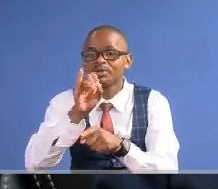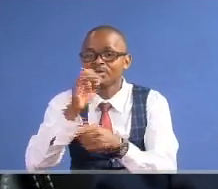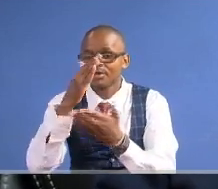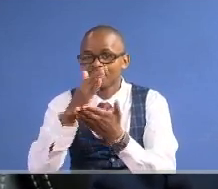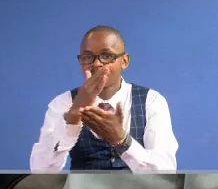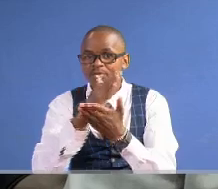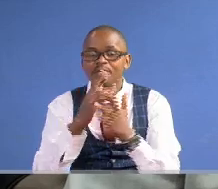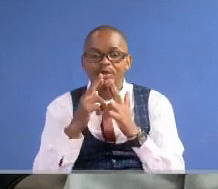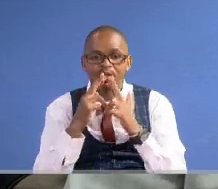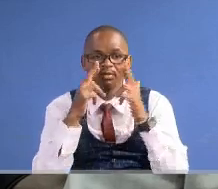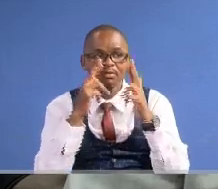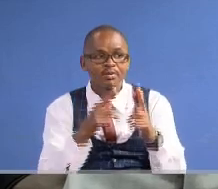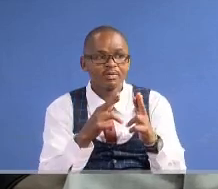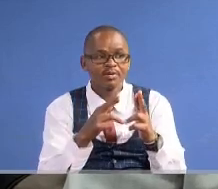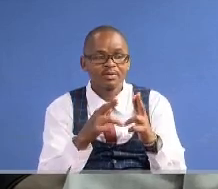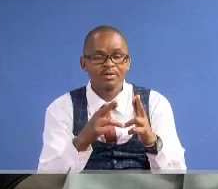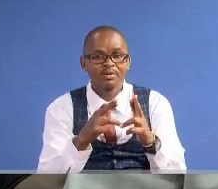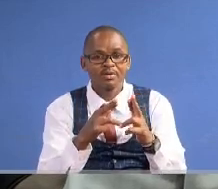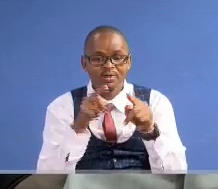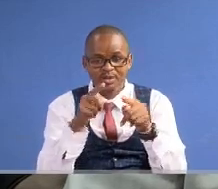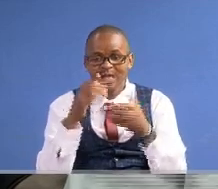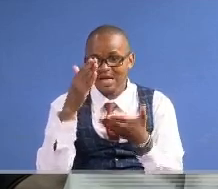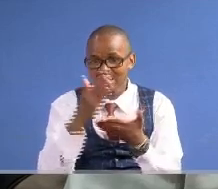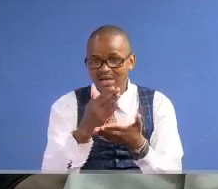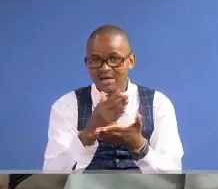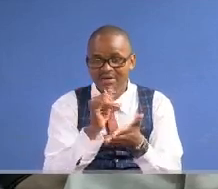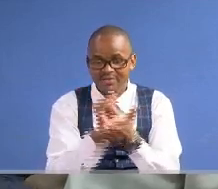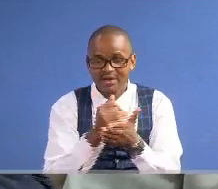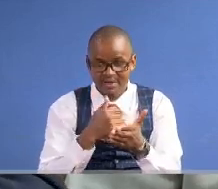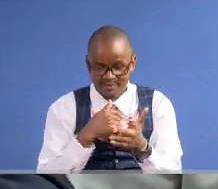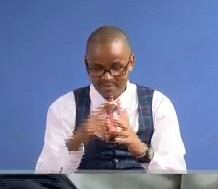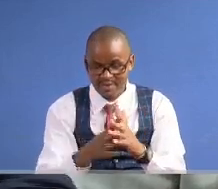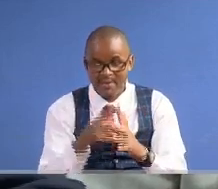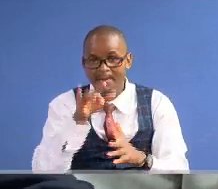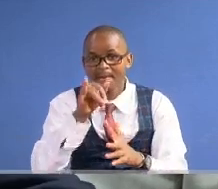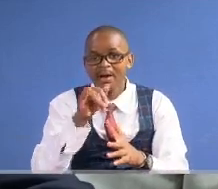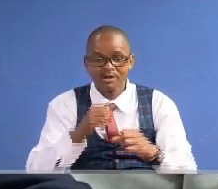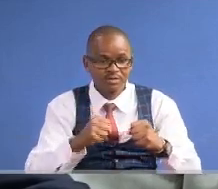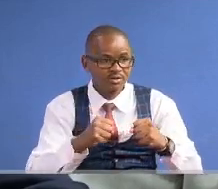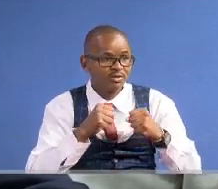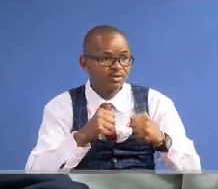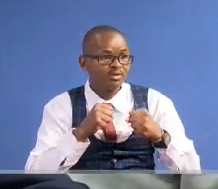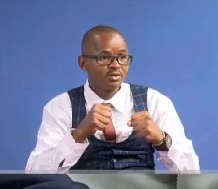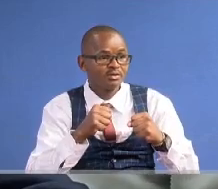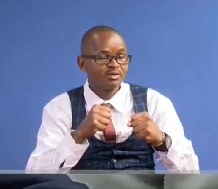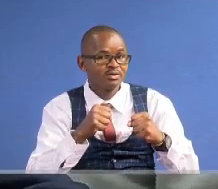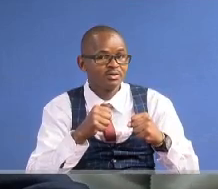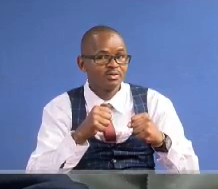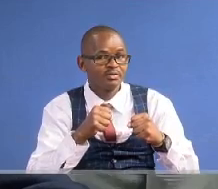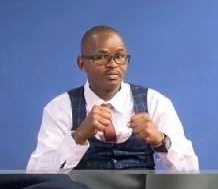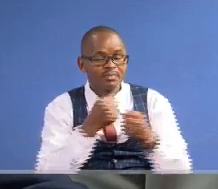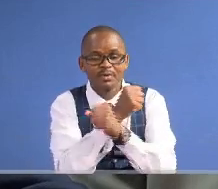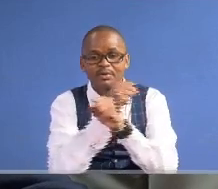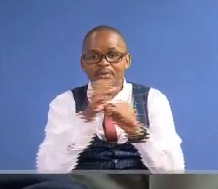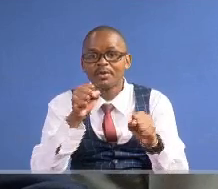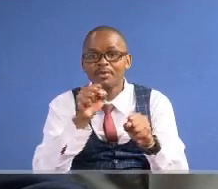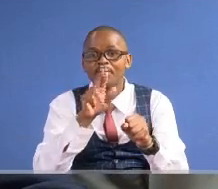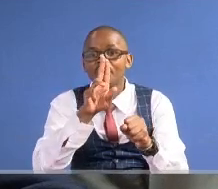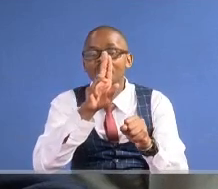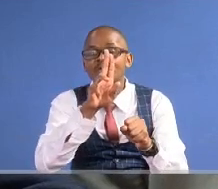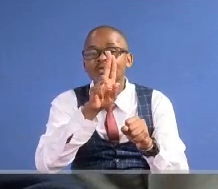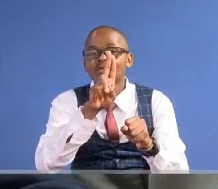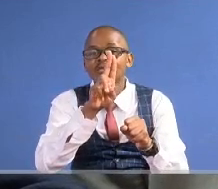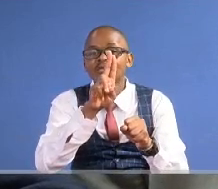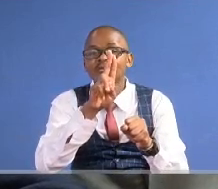Initiative report. This is an initiative that has been started by his boss, His Excellency the President of the Republic of Kenya, Uhuru